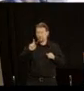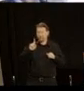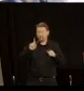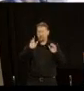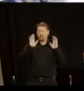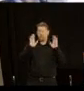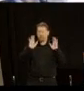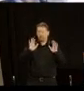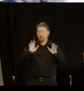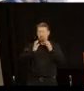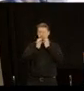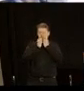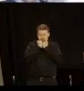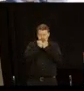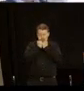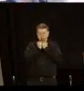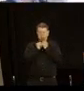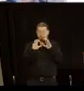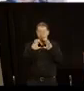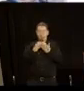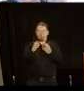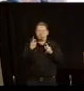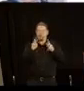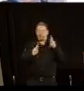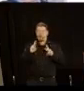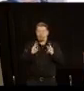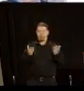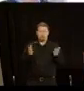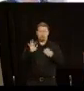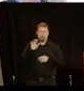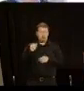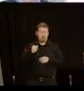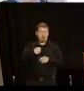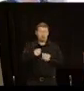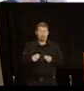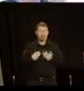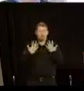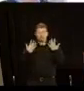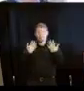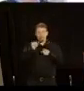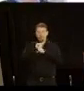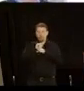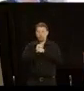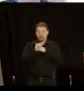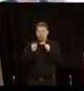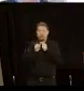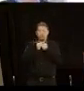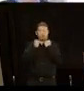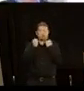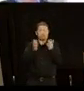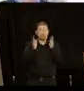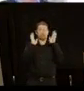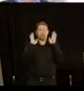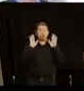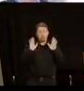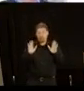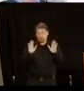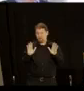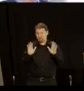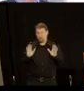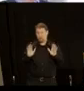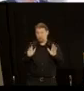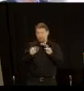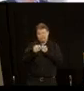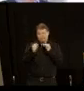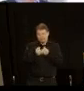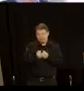sacred population of Floridians. I'm thrilled to have the opportunity to work alongside so many wonderful and critical team